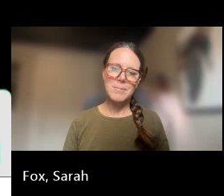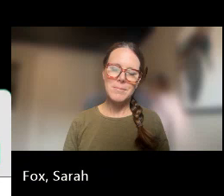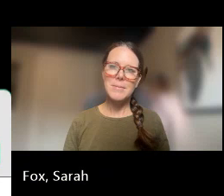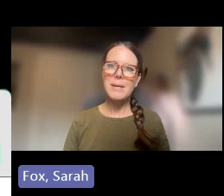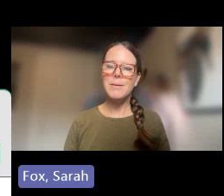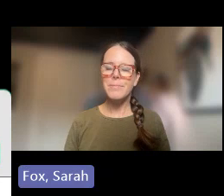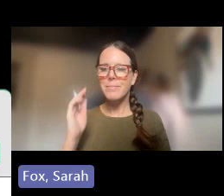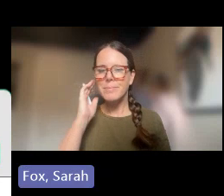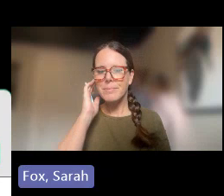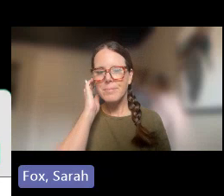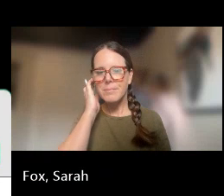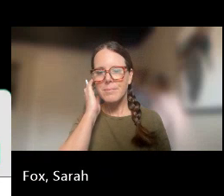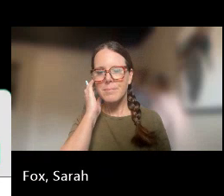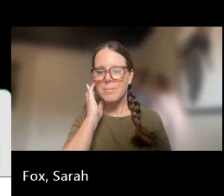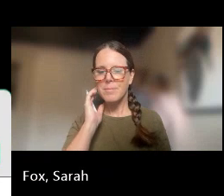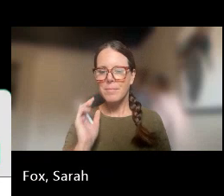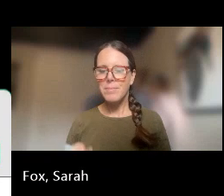it without.